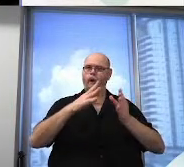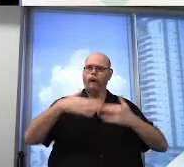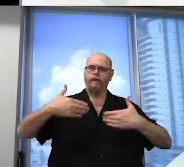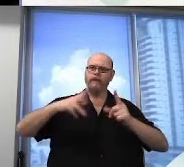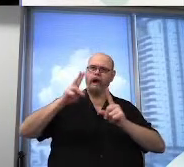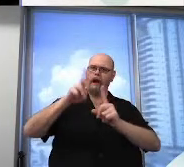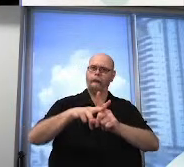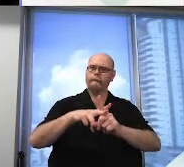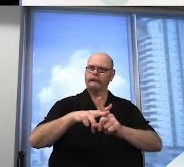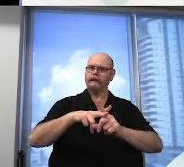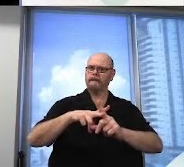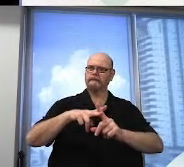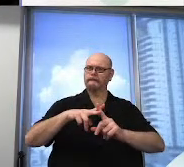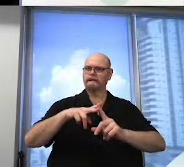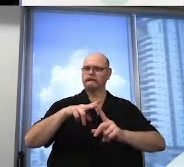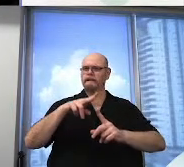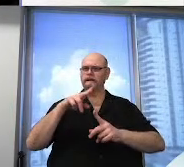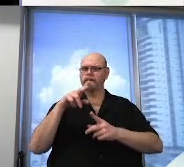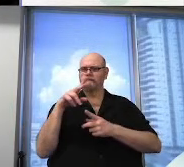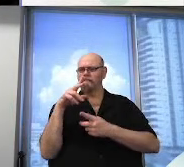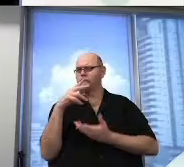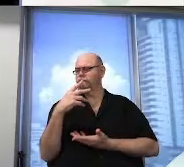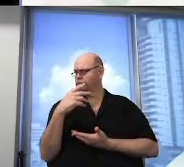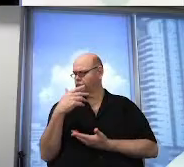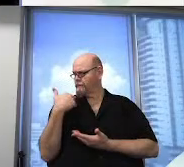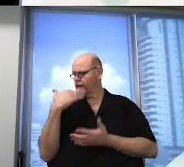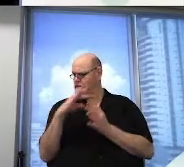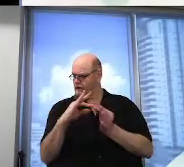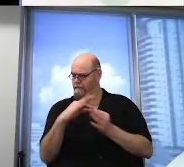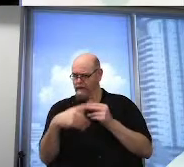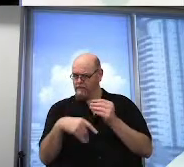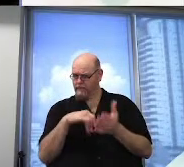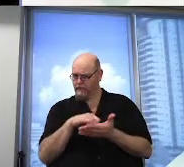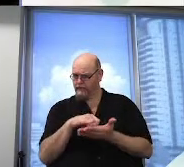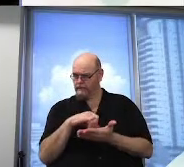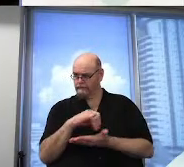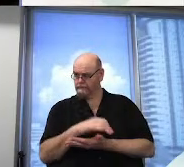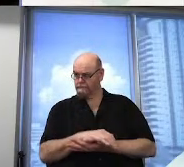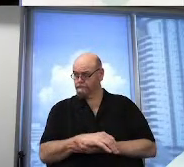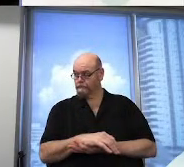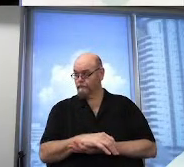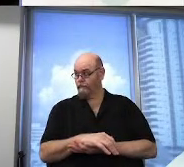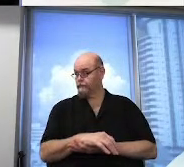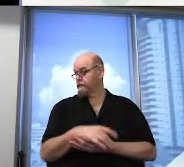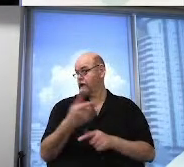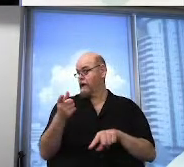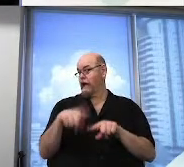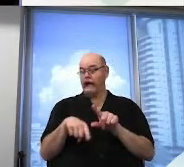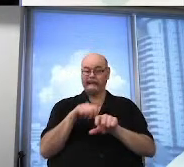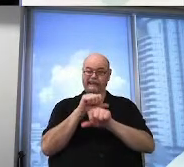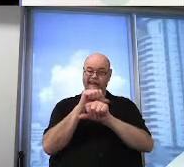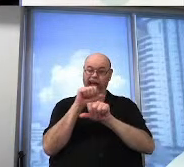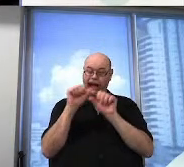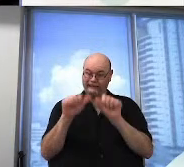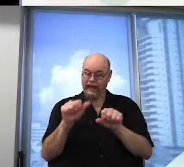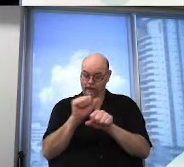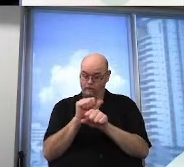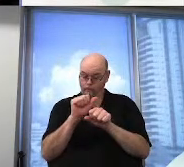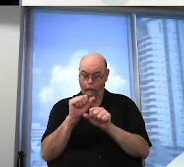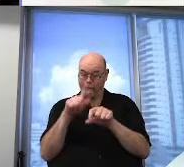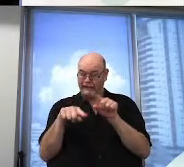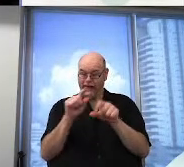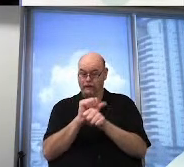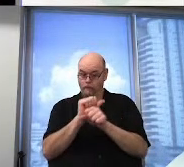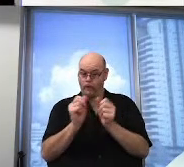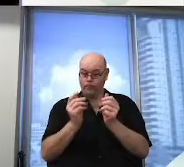or unobligated. Do you have any comment that you can help with that, please? I can work through the actual math with you,